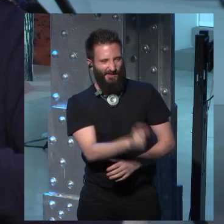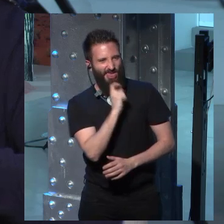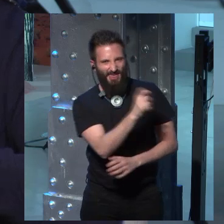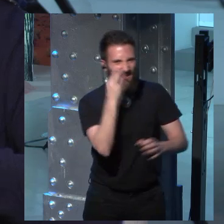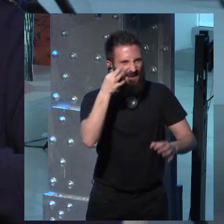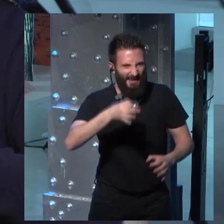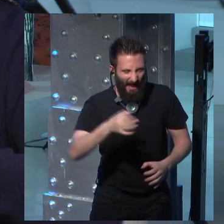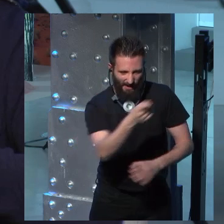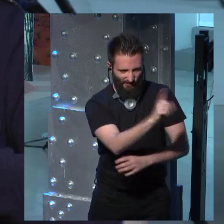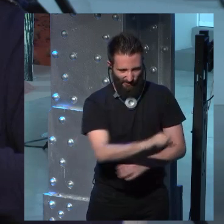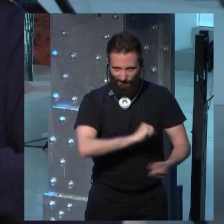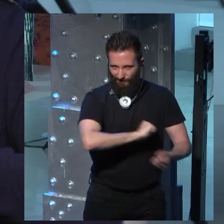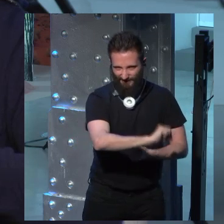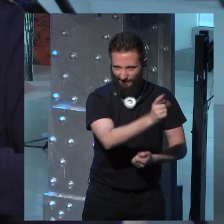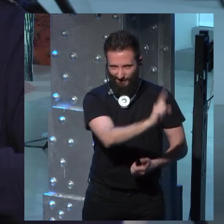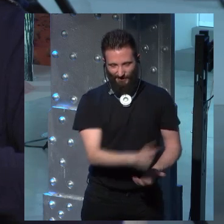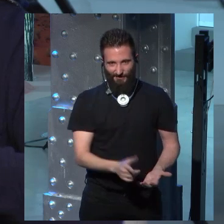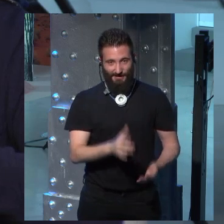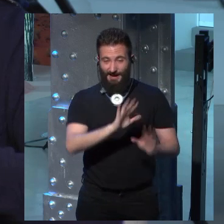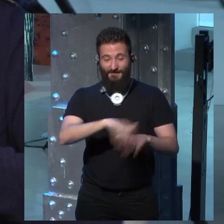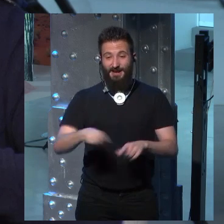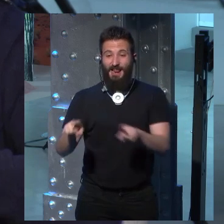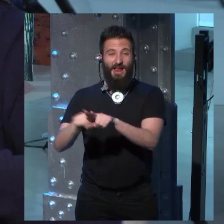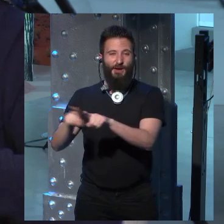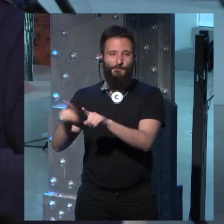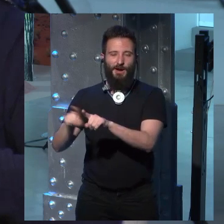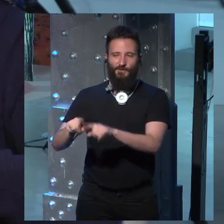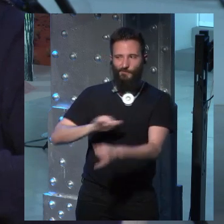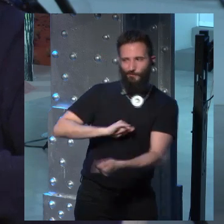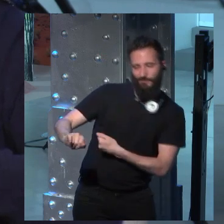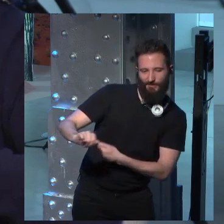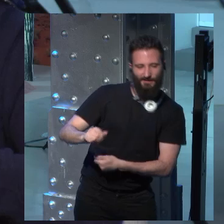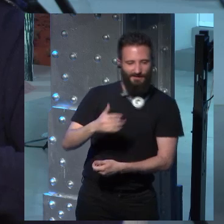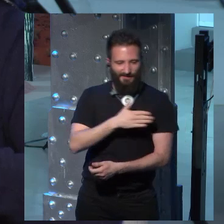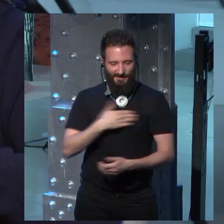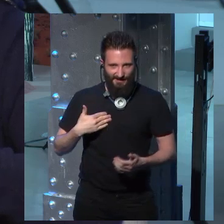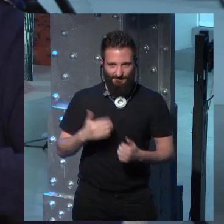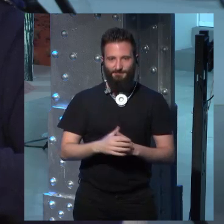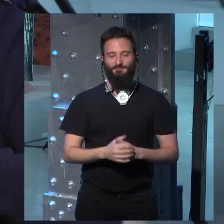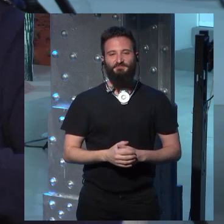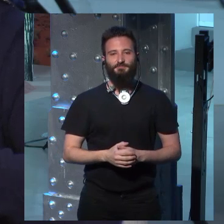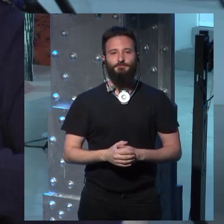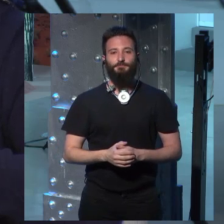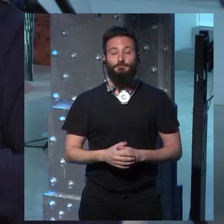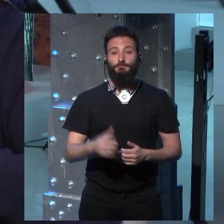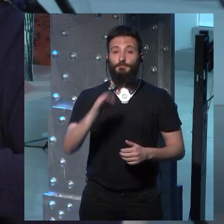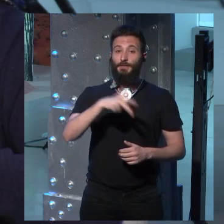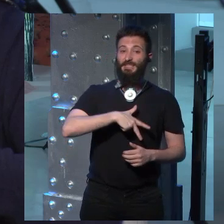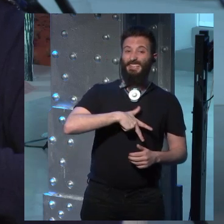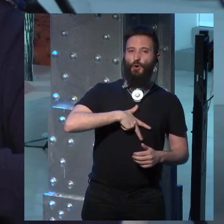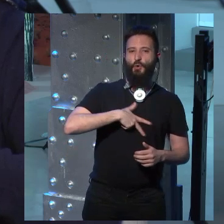kind of wants to have revenge on his brother a few times. Saul Goodman doesn't care if he hurts